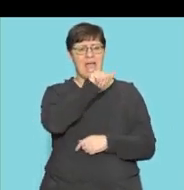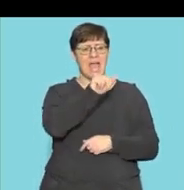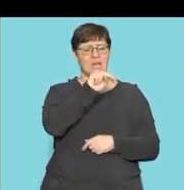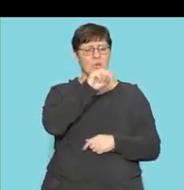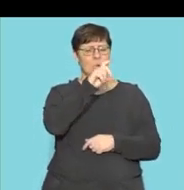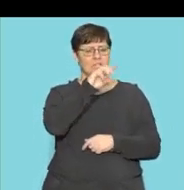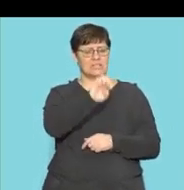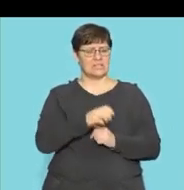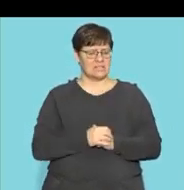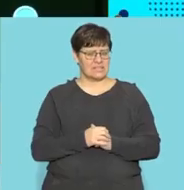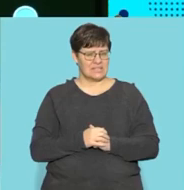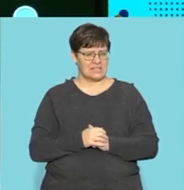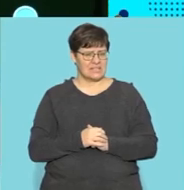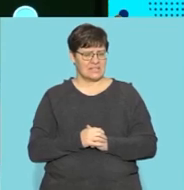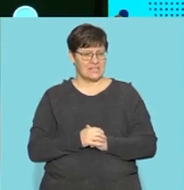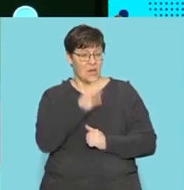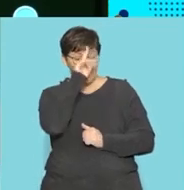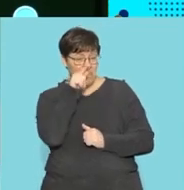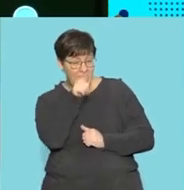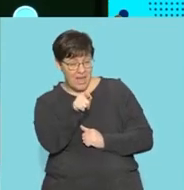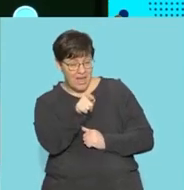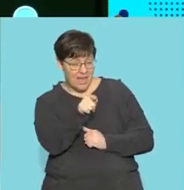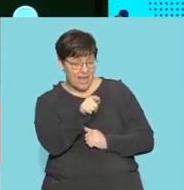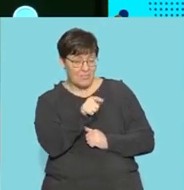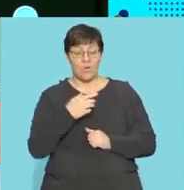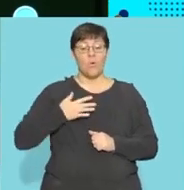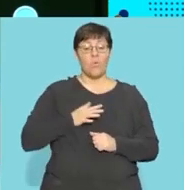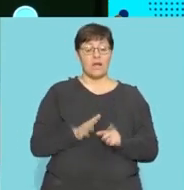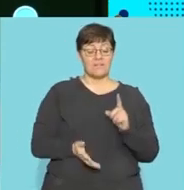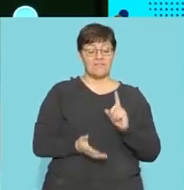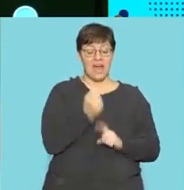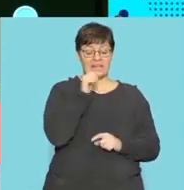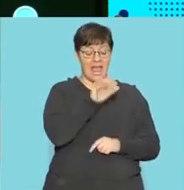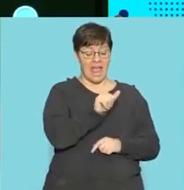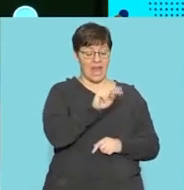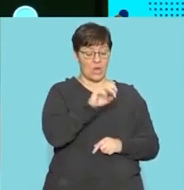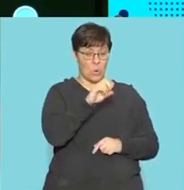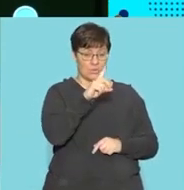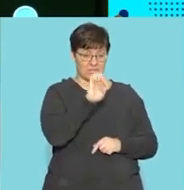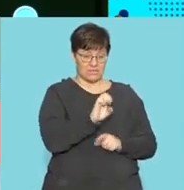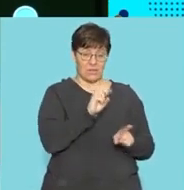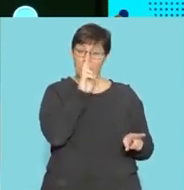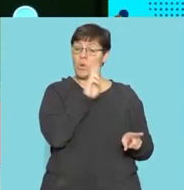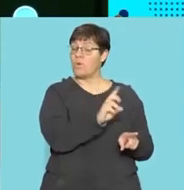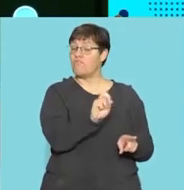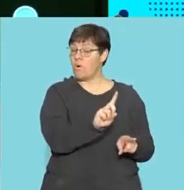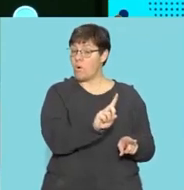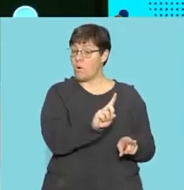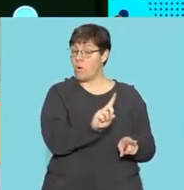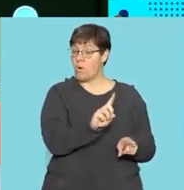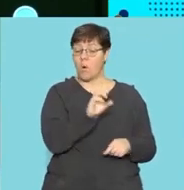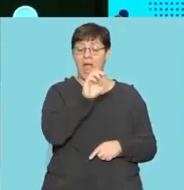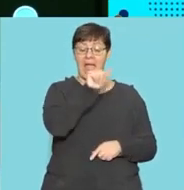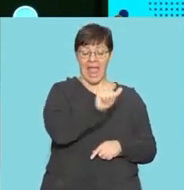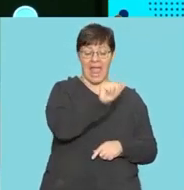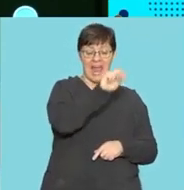the anode? Well, remember very clearly, we said when we want to find the anode, we have to look for